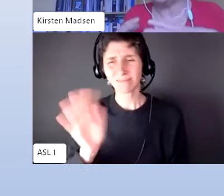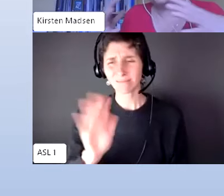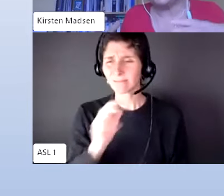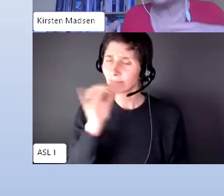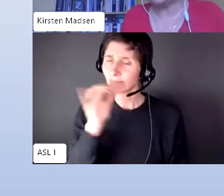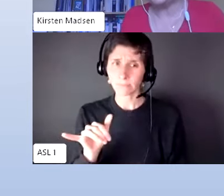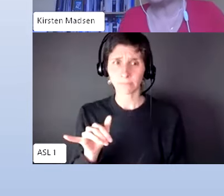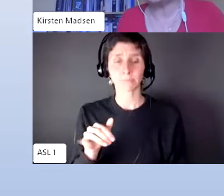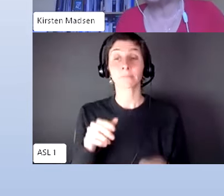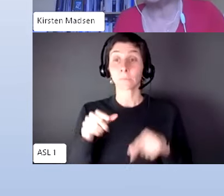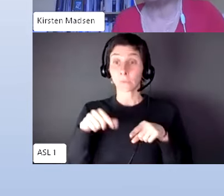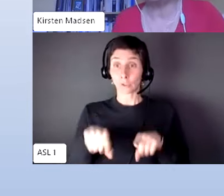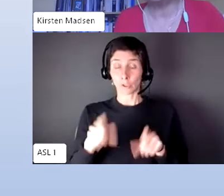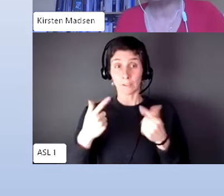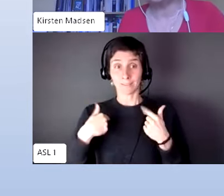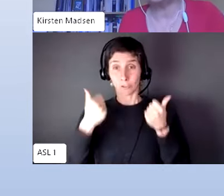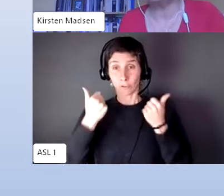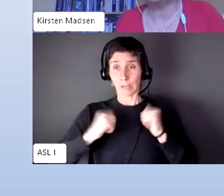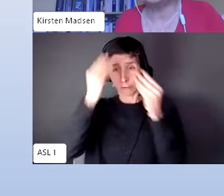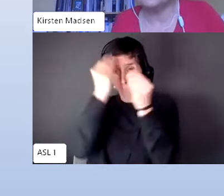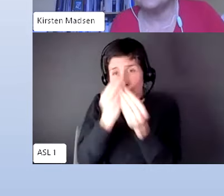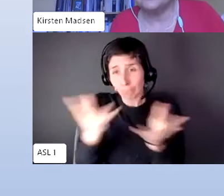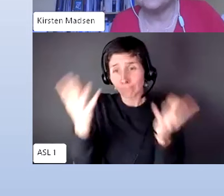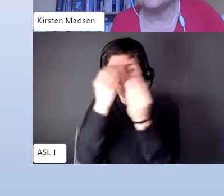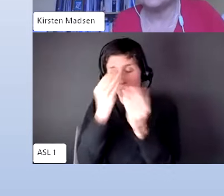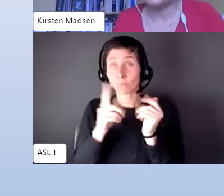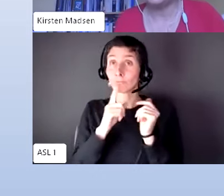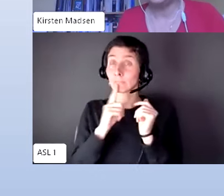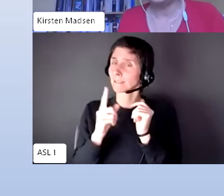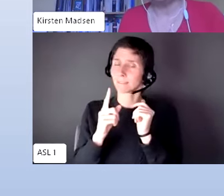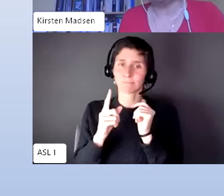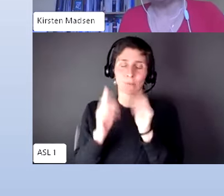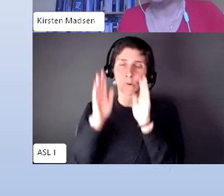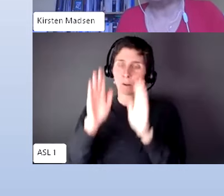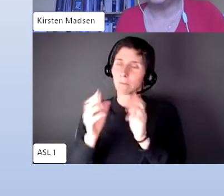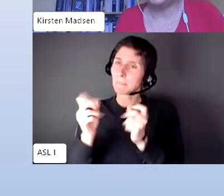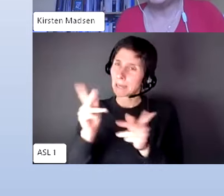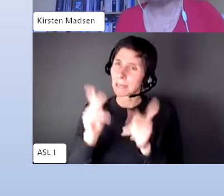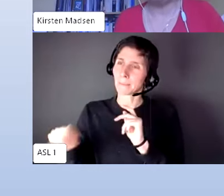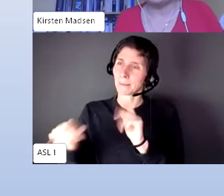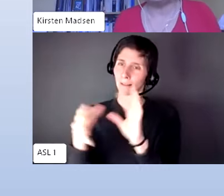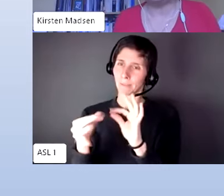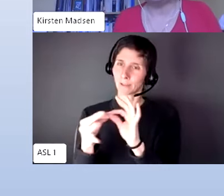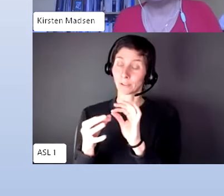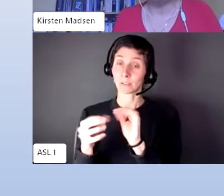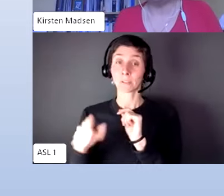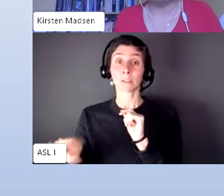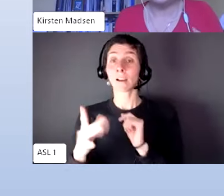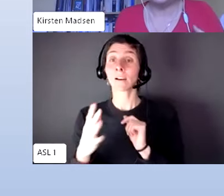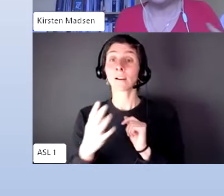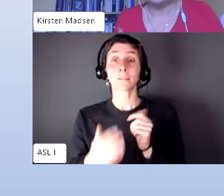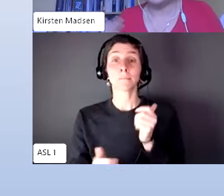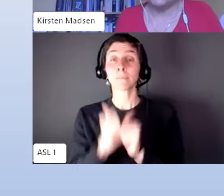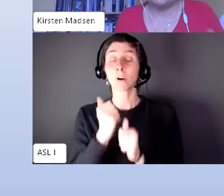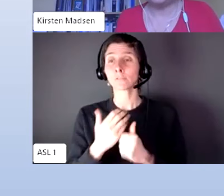our awareness raising session, which was really lovely, several people had stated that what they appreciate about